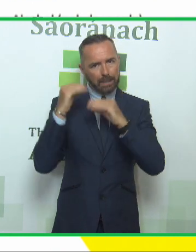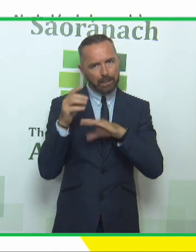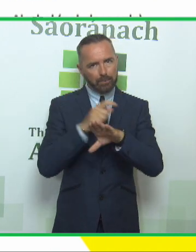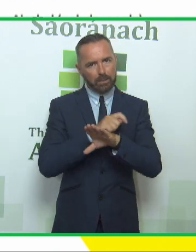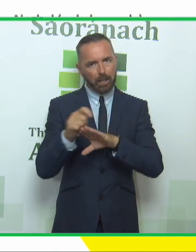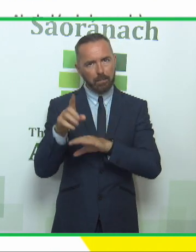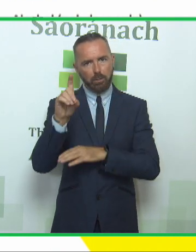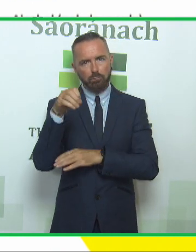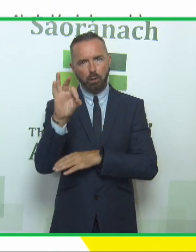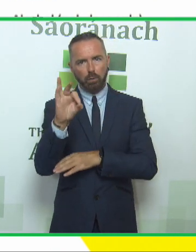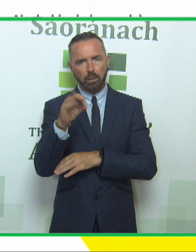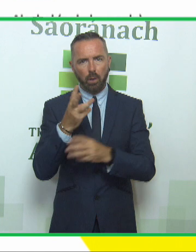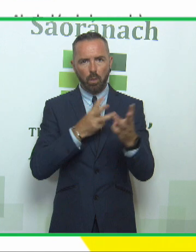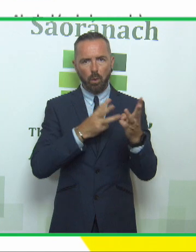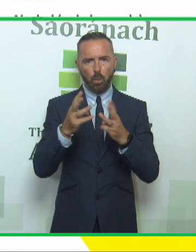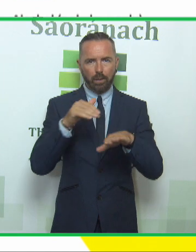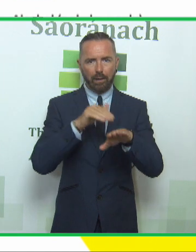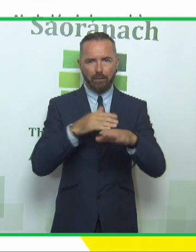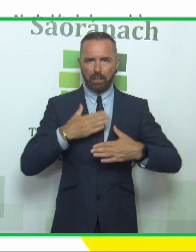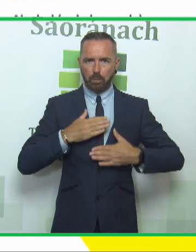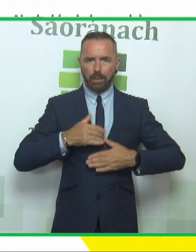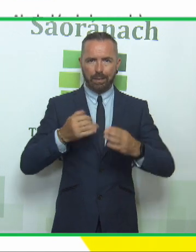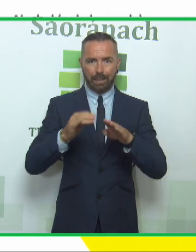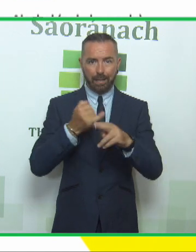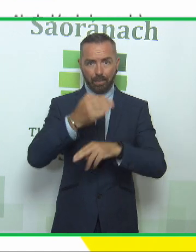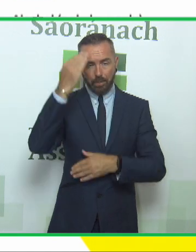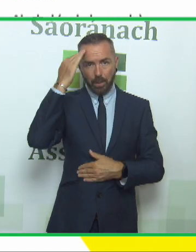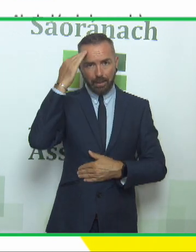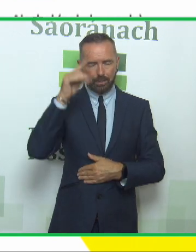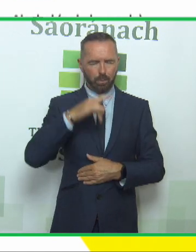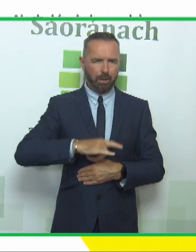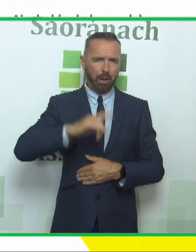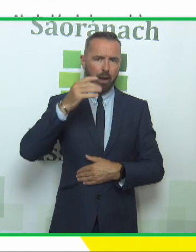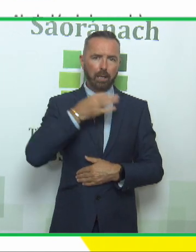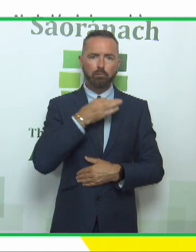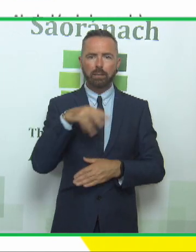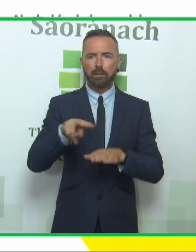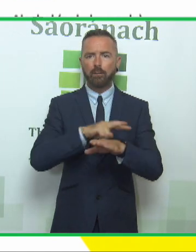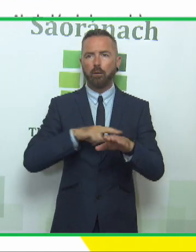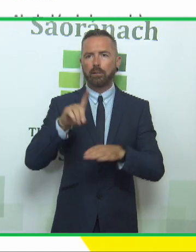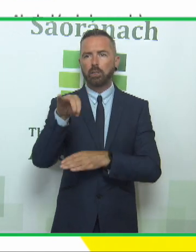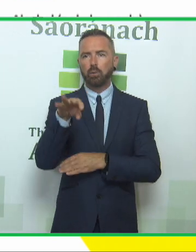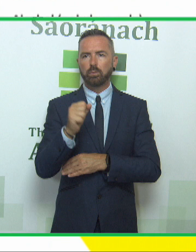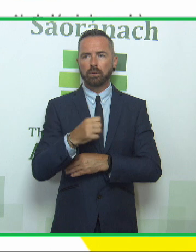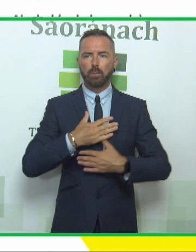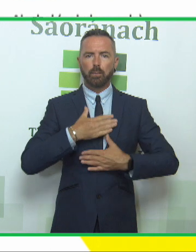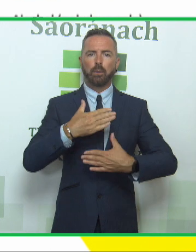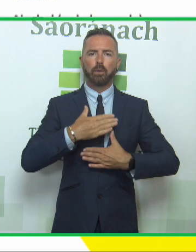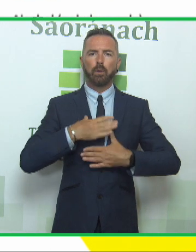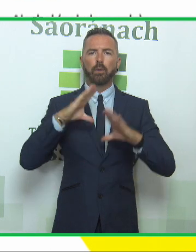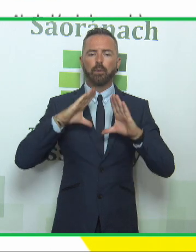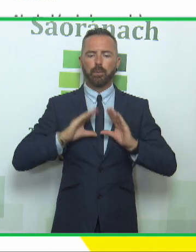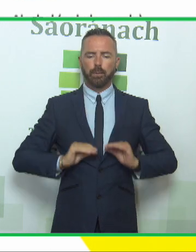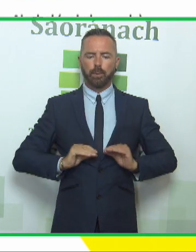on the part of your brain that controls breathing. And so, therefore, you've put yourself at a higher risk of overdose and being at risk